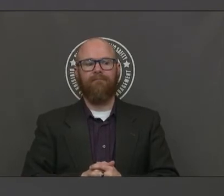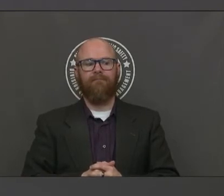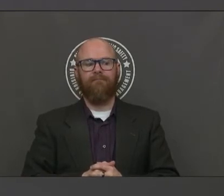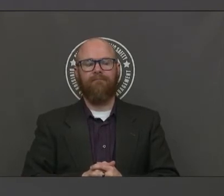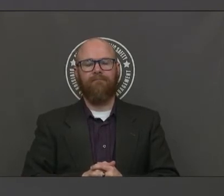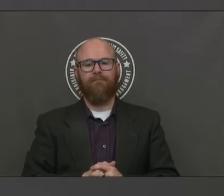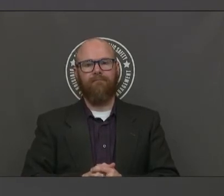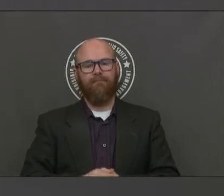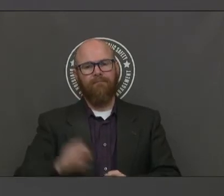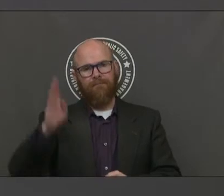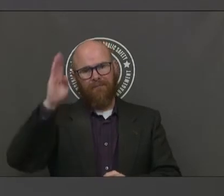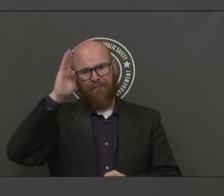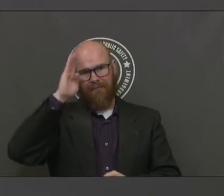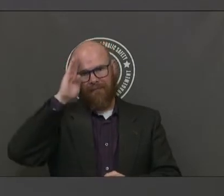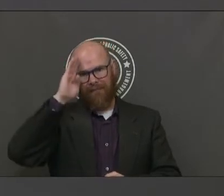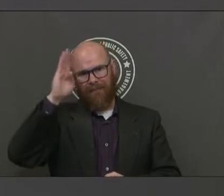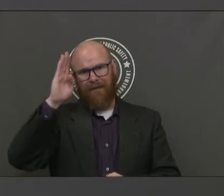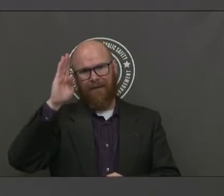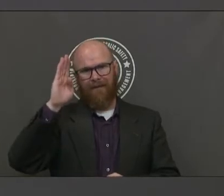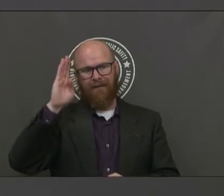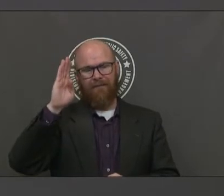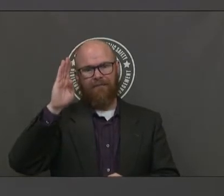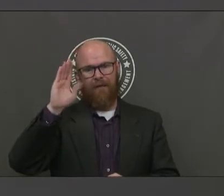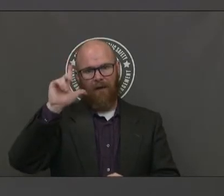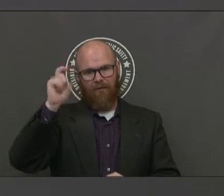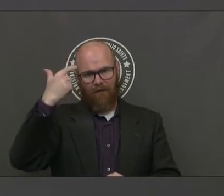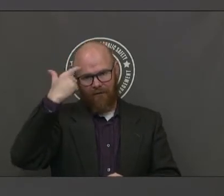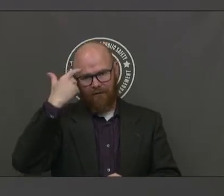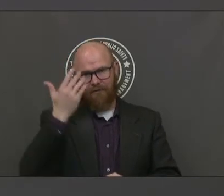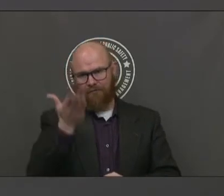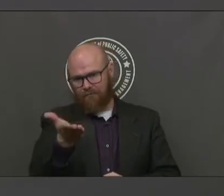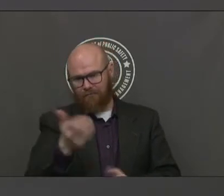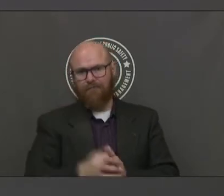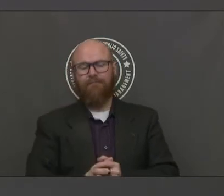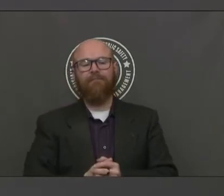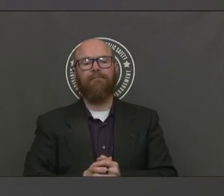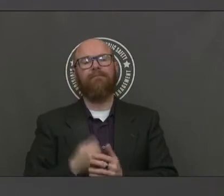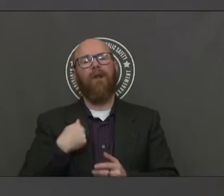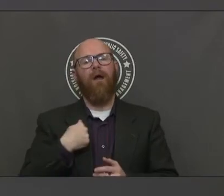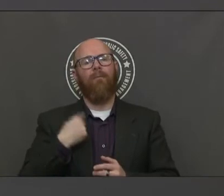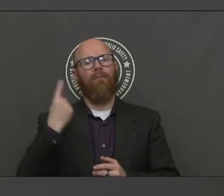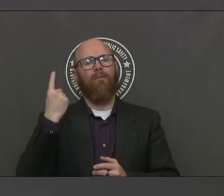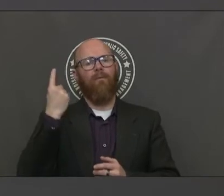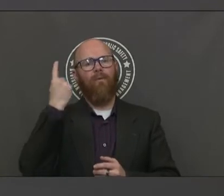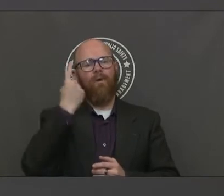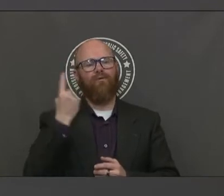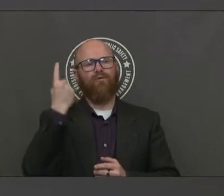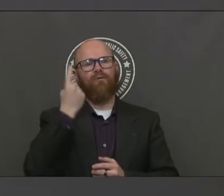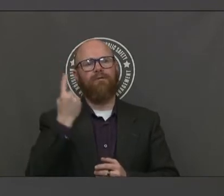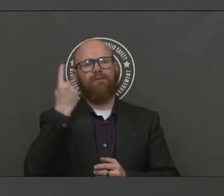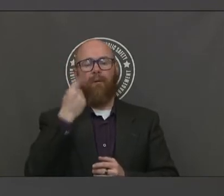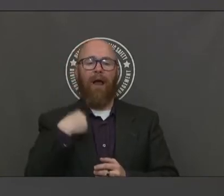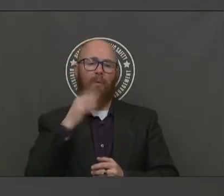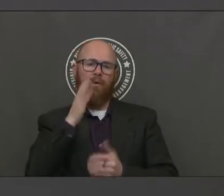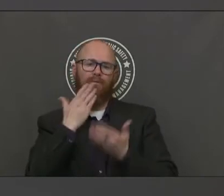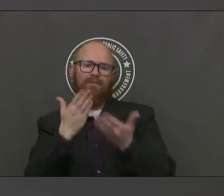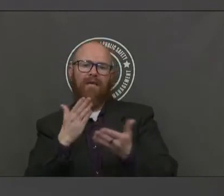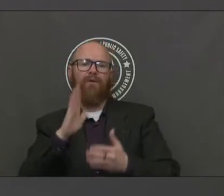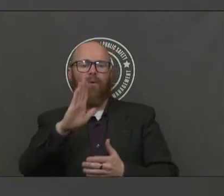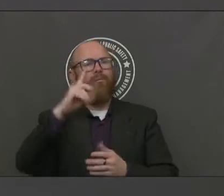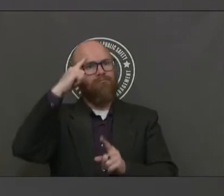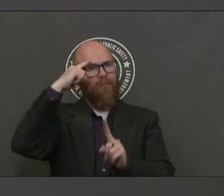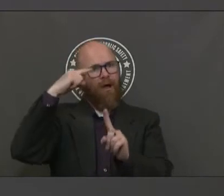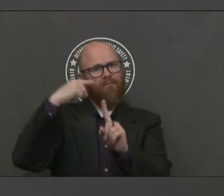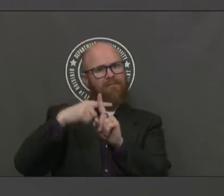Hi, Governor. Lisa Roche here. I'm wondering, I appreciate your